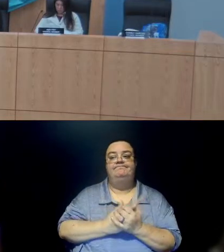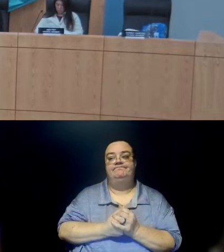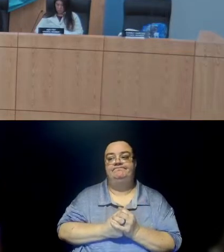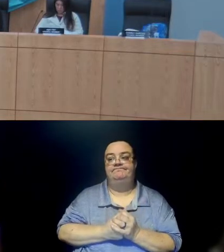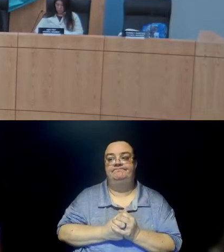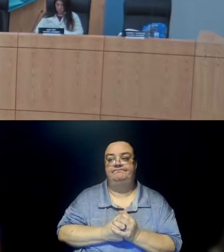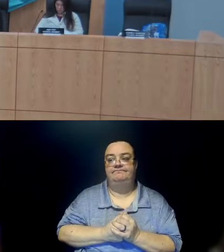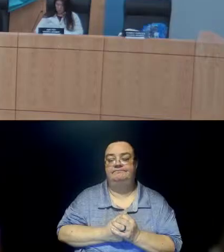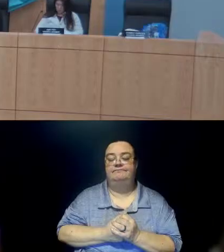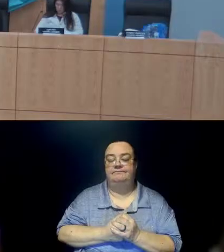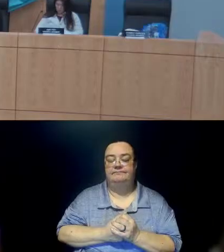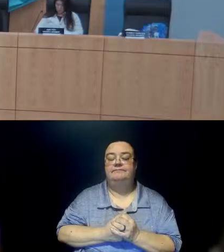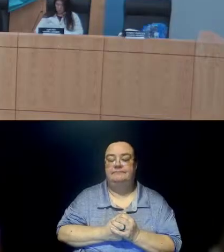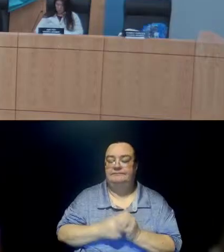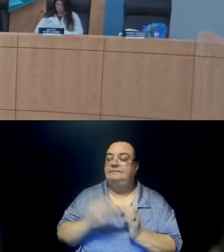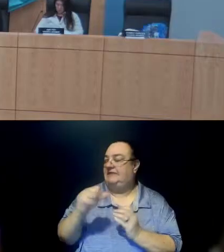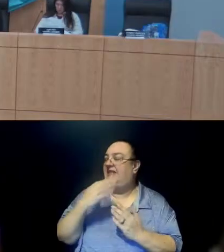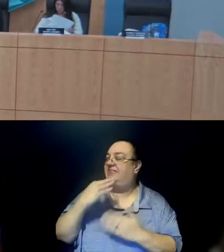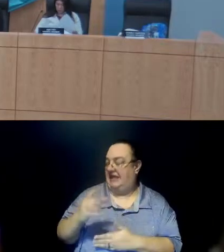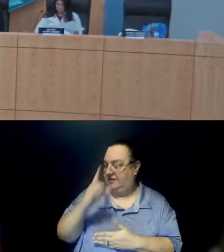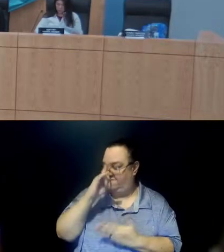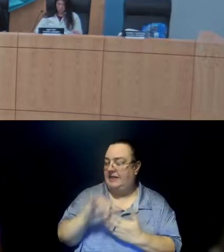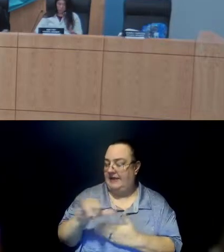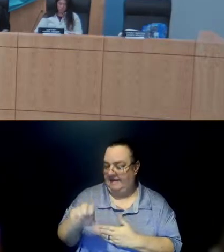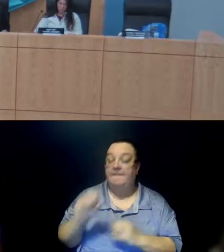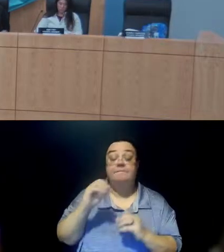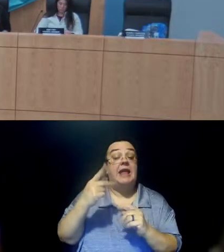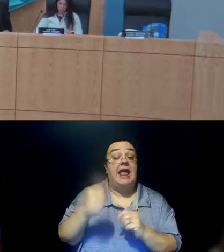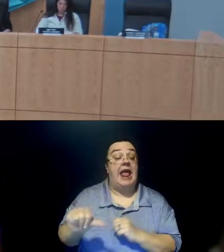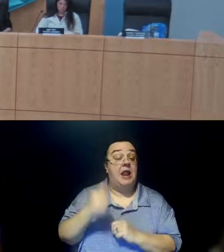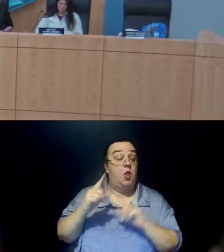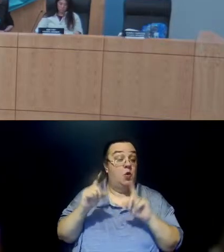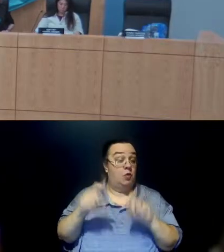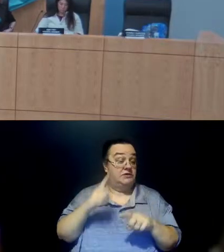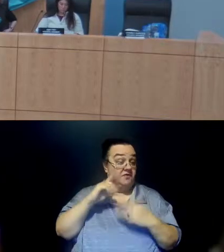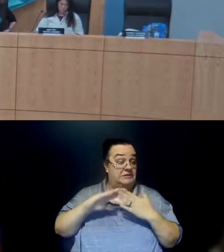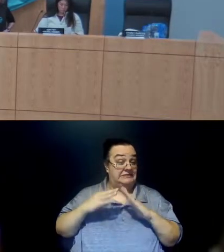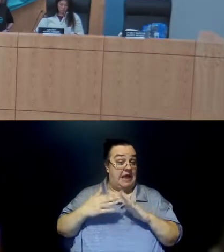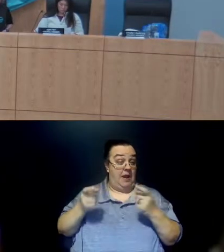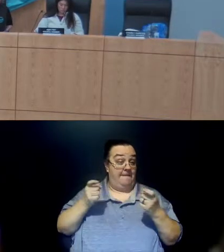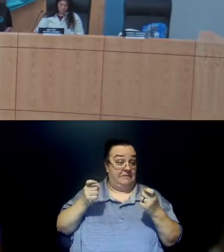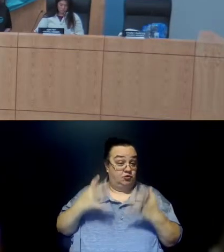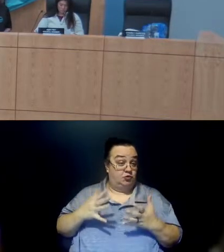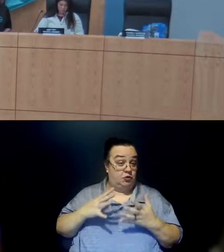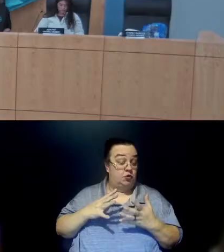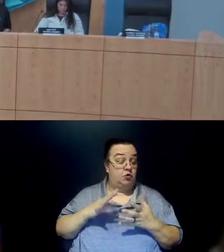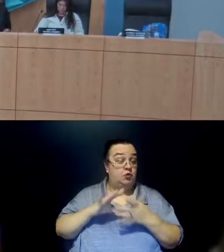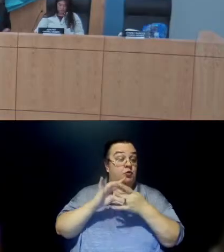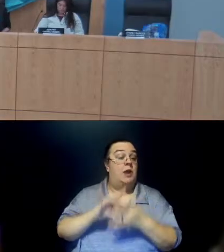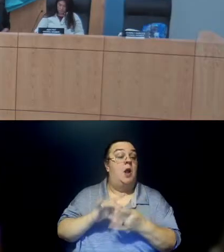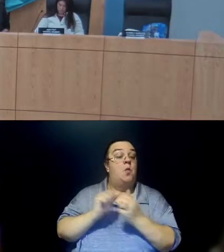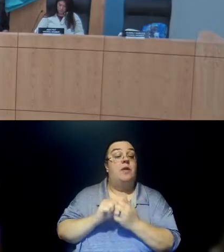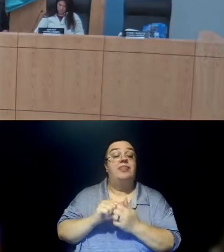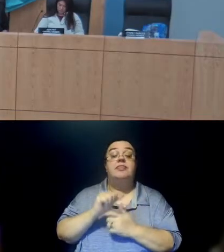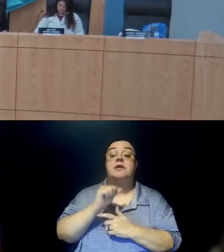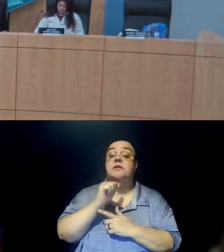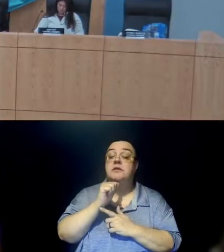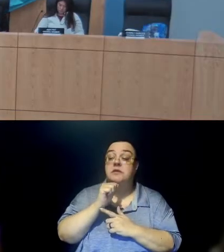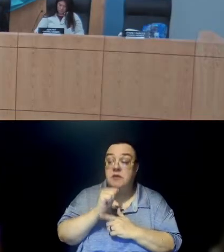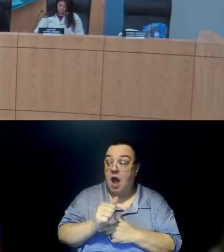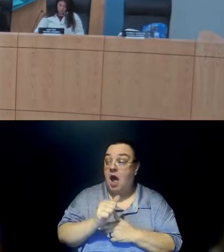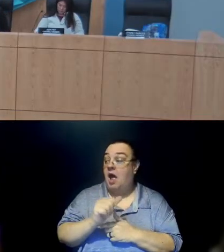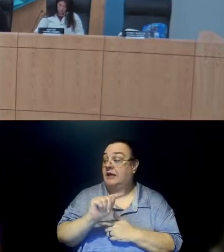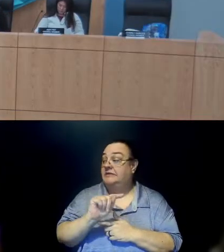yes, thank you for that. Okay, any other questions for the town administrator about the